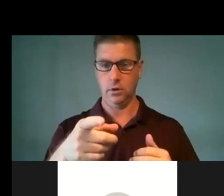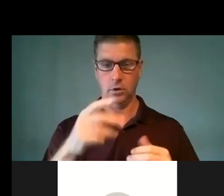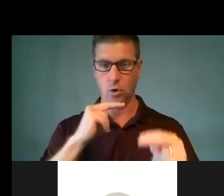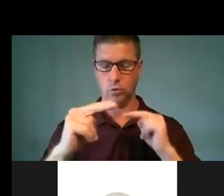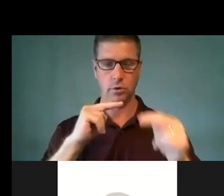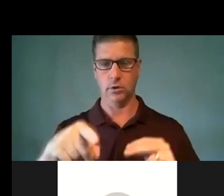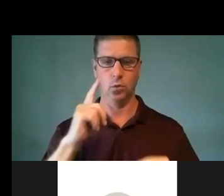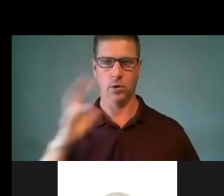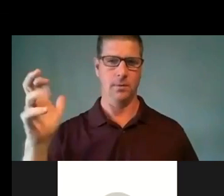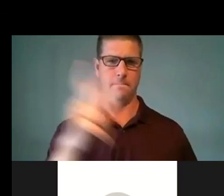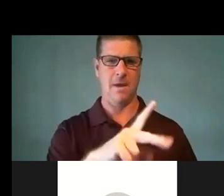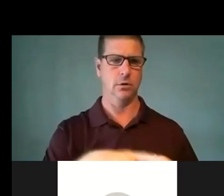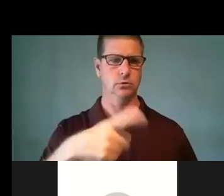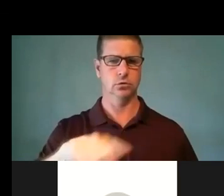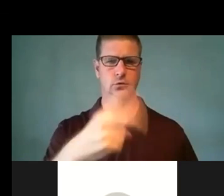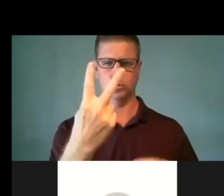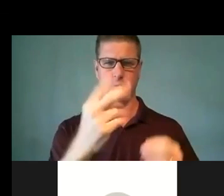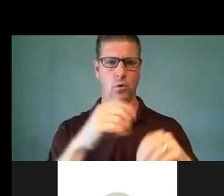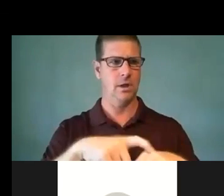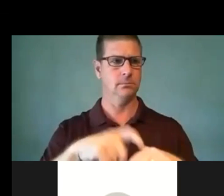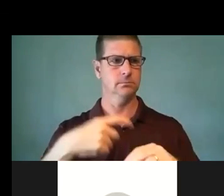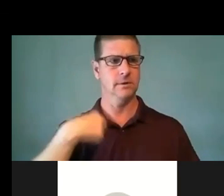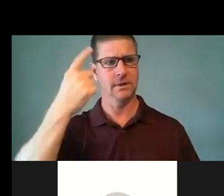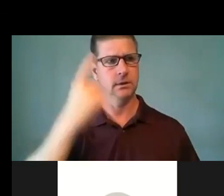this would come back to us 2 more times, I think, right?